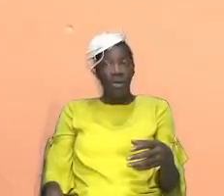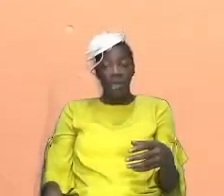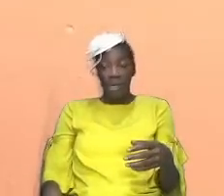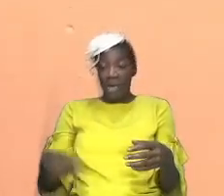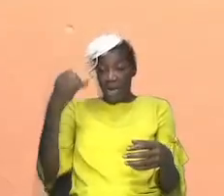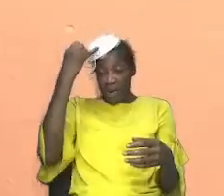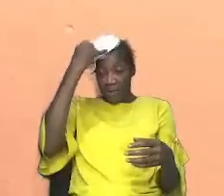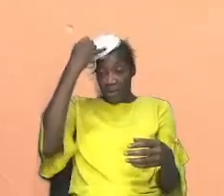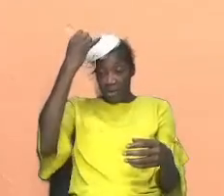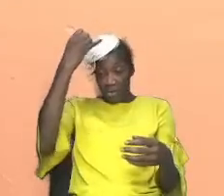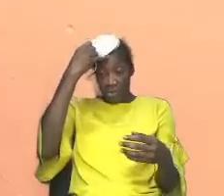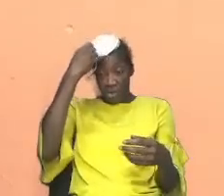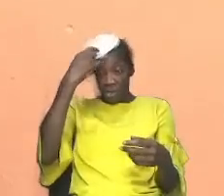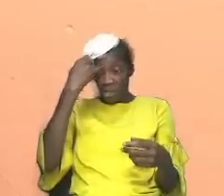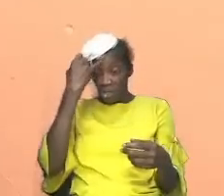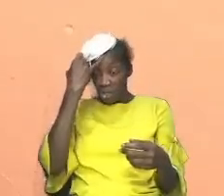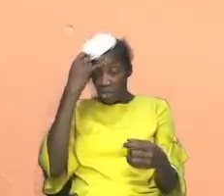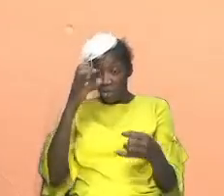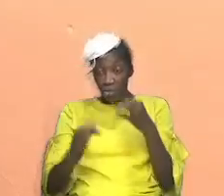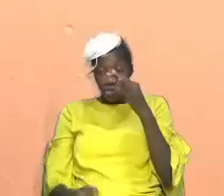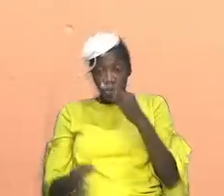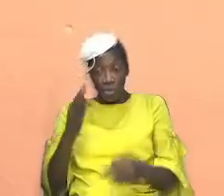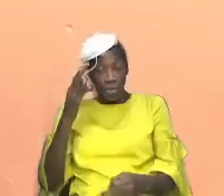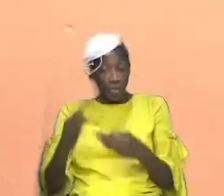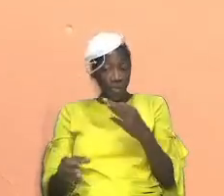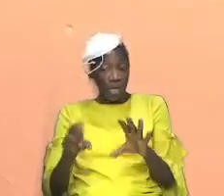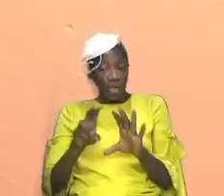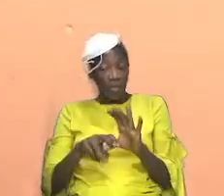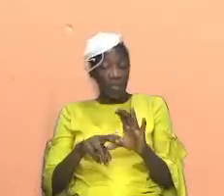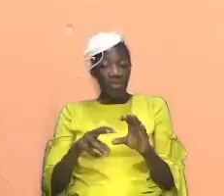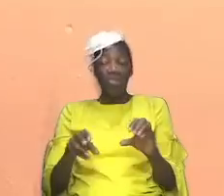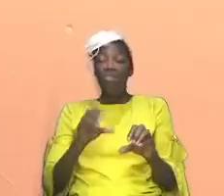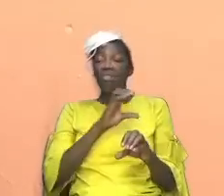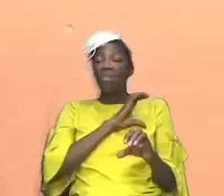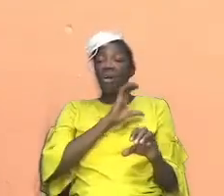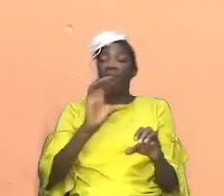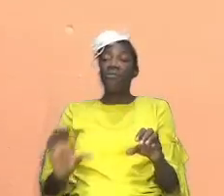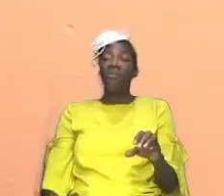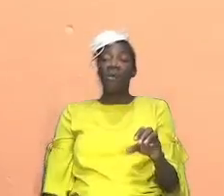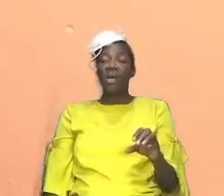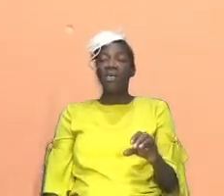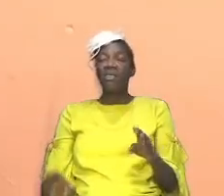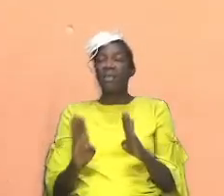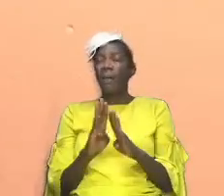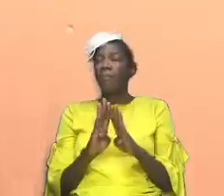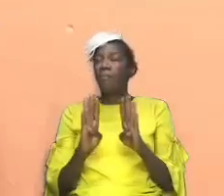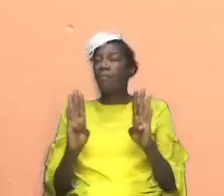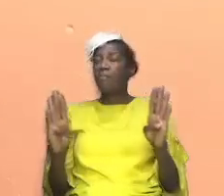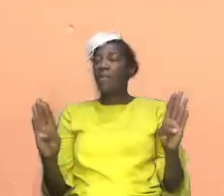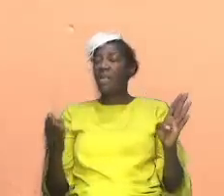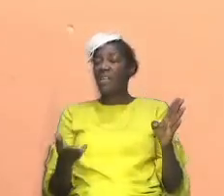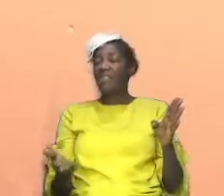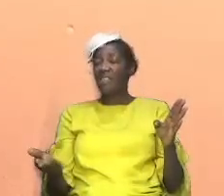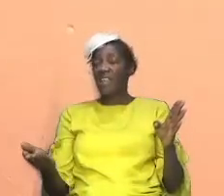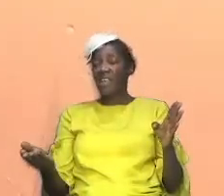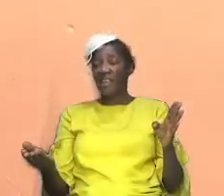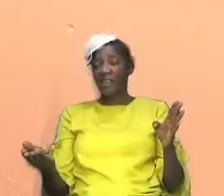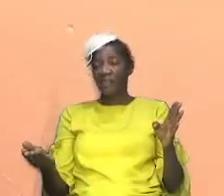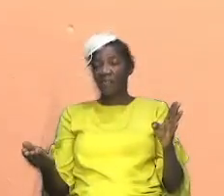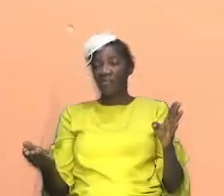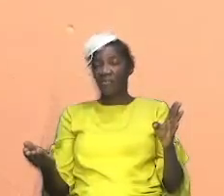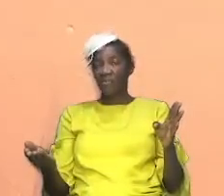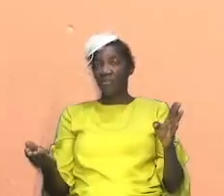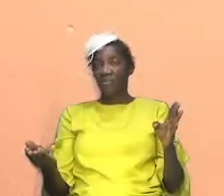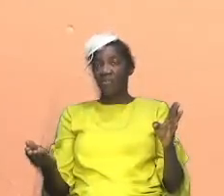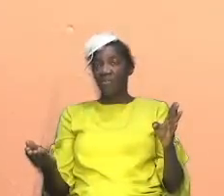one of us will stand. I want you to know it is going to be a big thing. It is going to